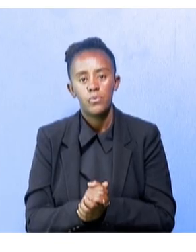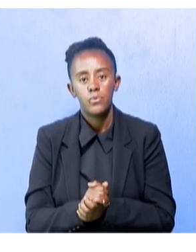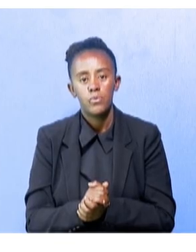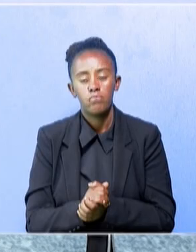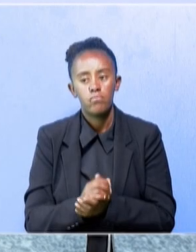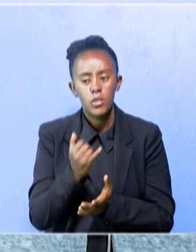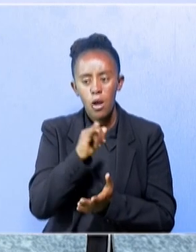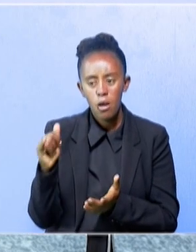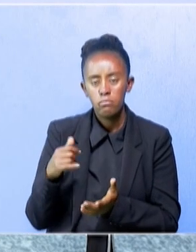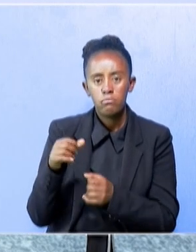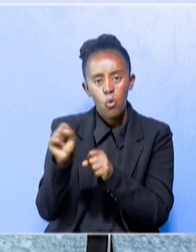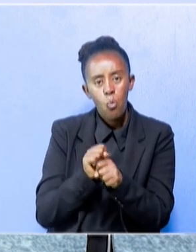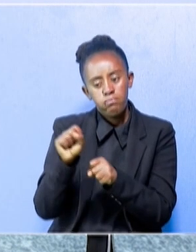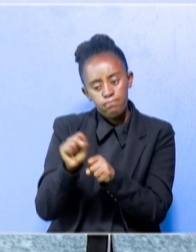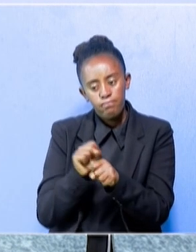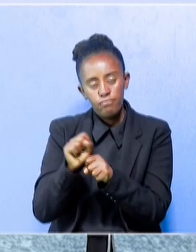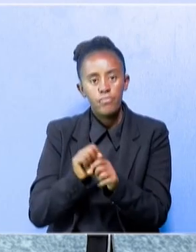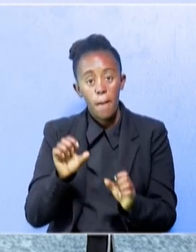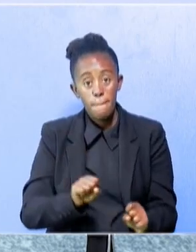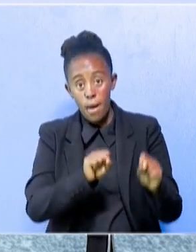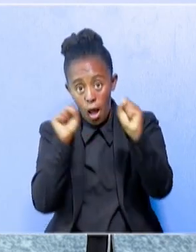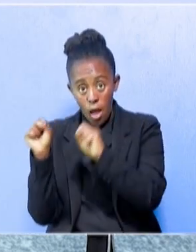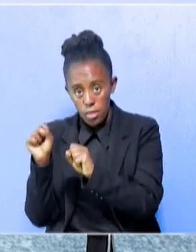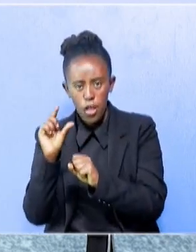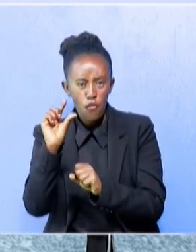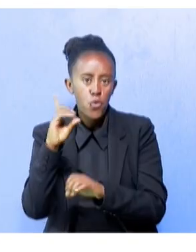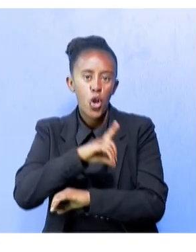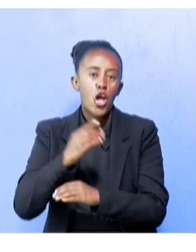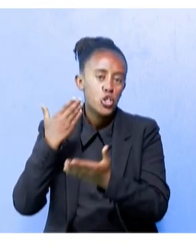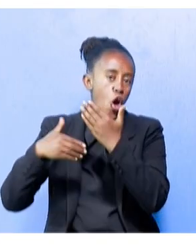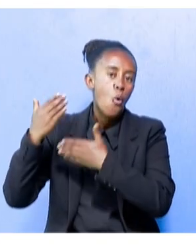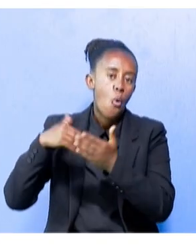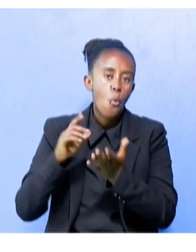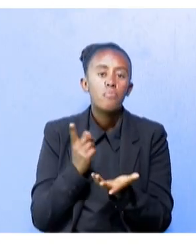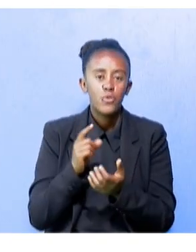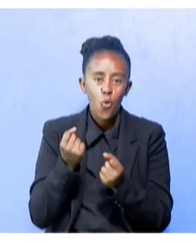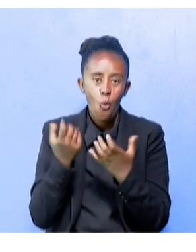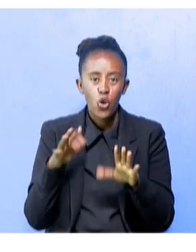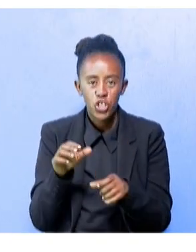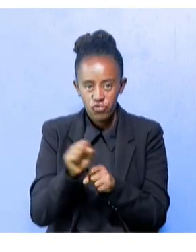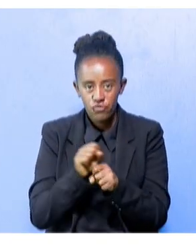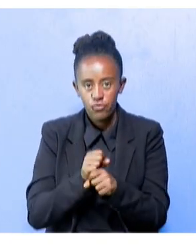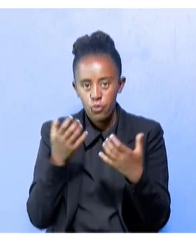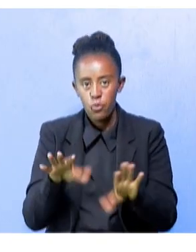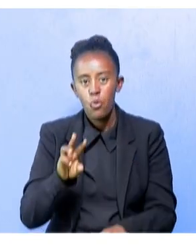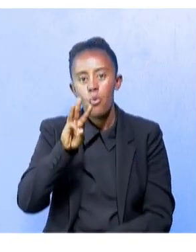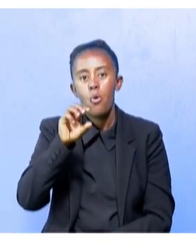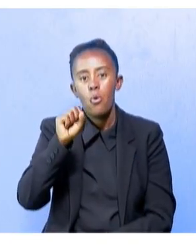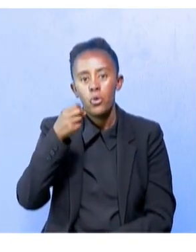They washed their blanket a few days ago. Washed. A few days